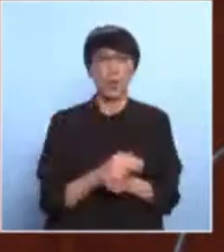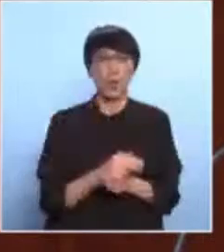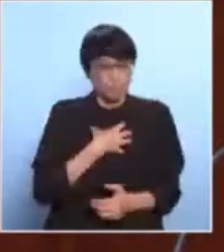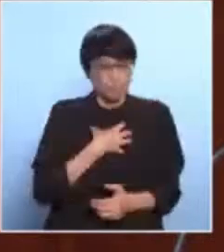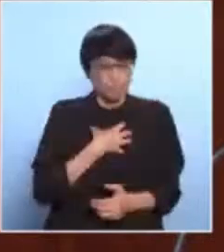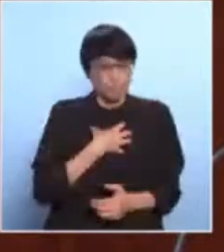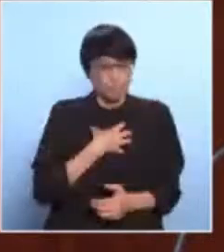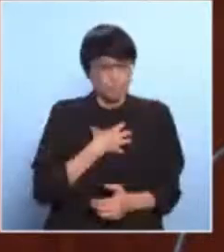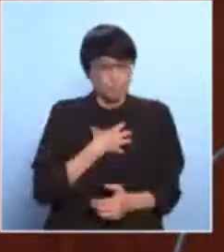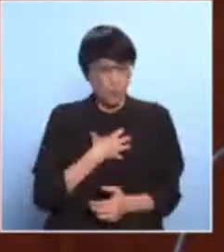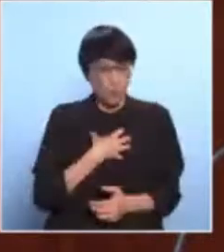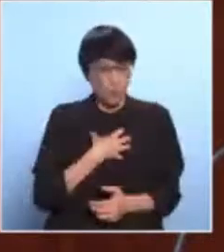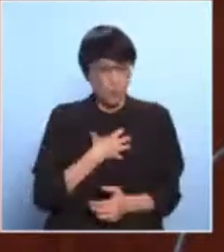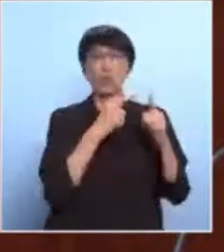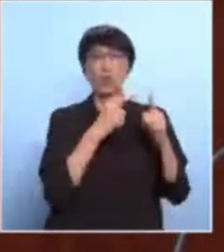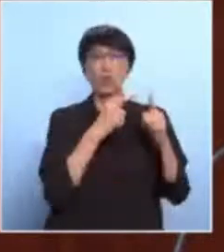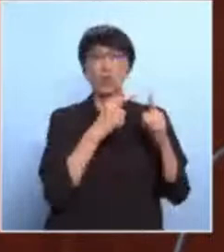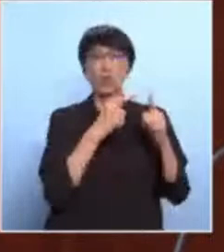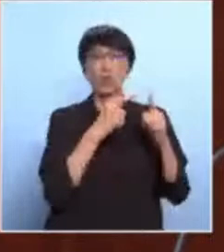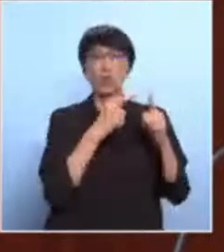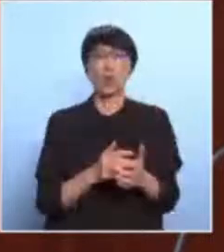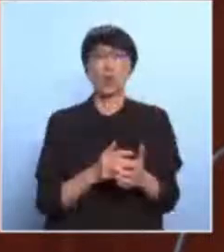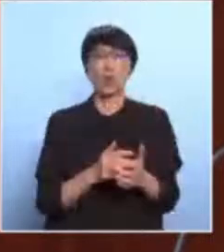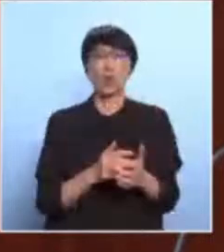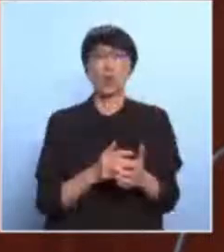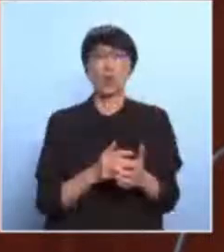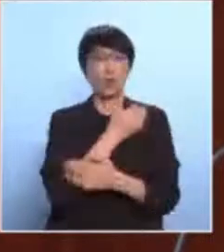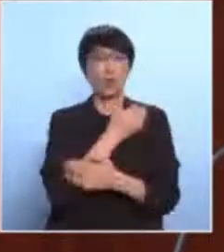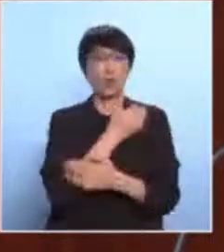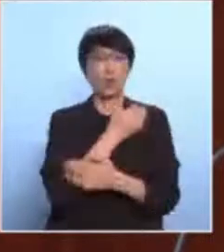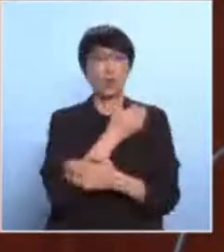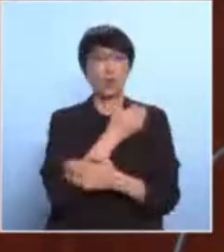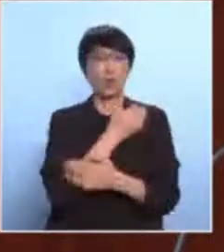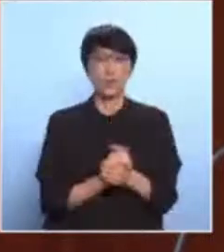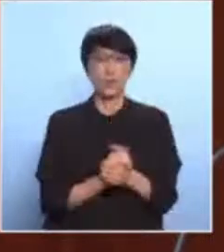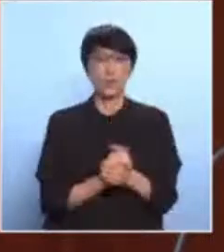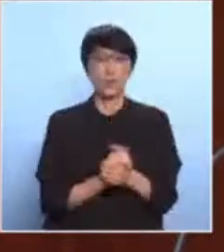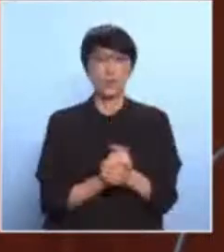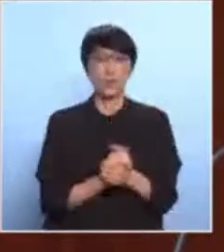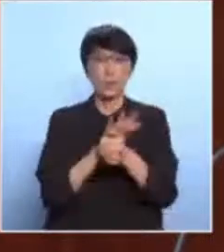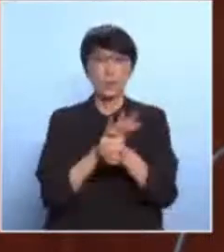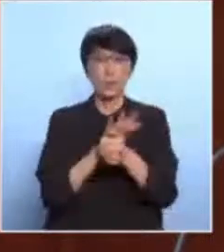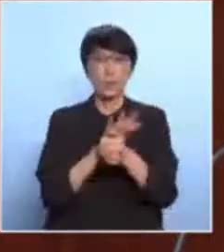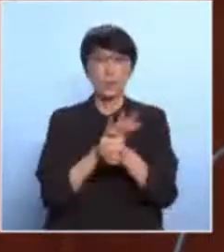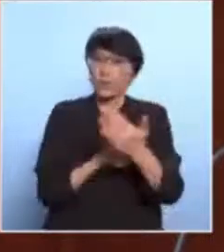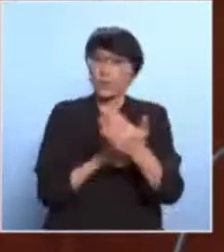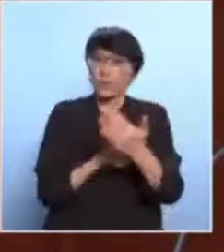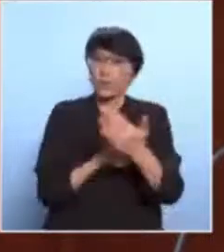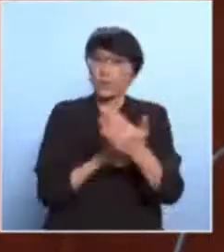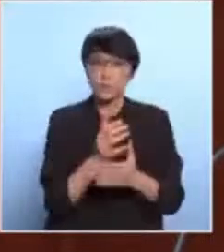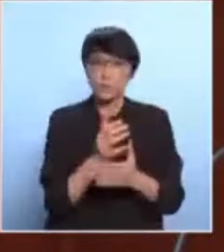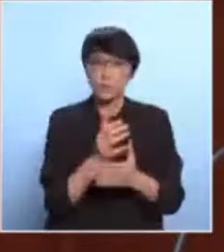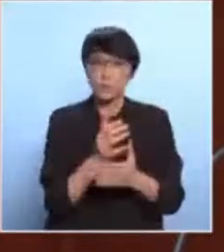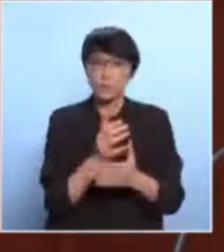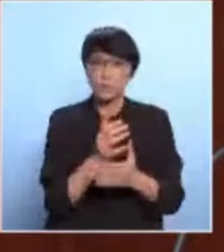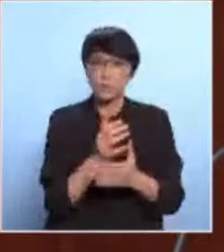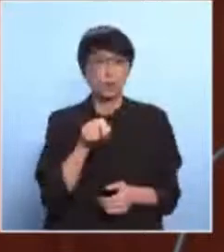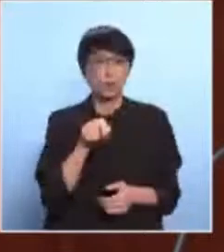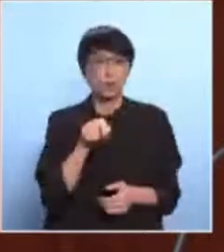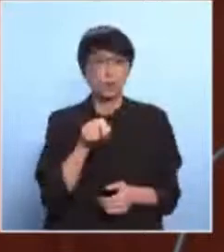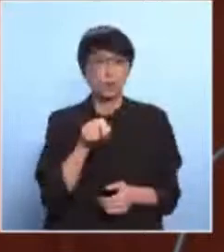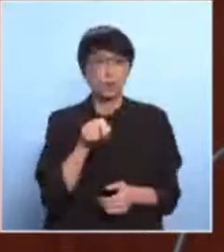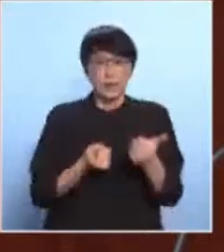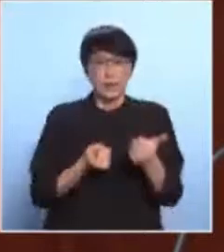of Hong Kong. I am particularly touched by the passion of our people for Hong Kong and by their readiness to contribute to Hong